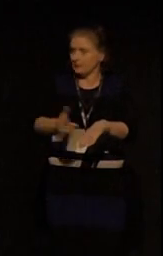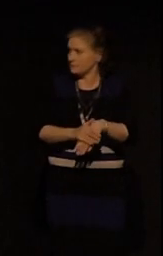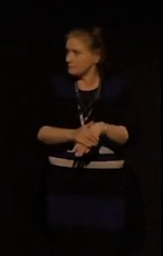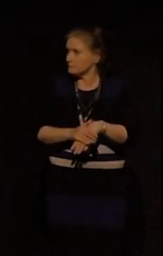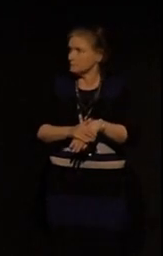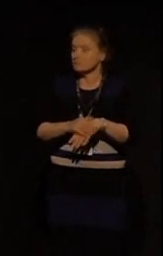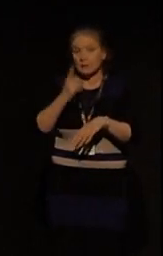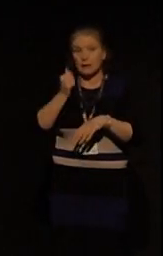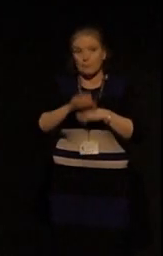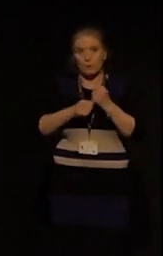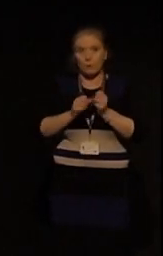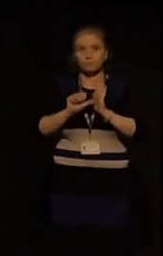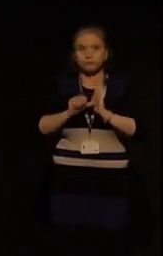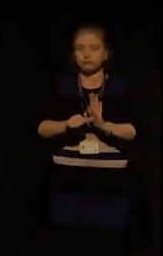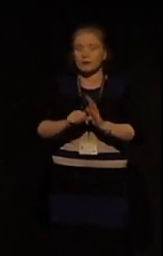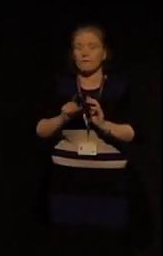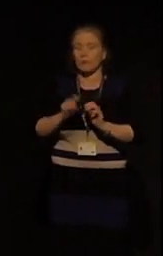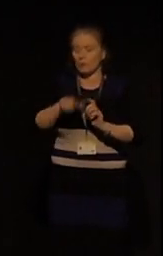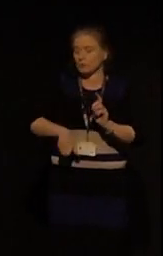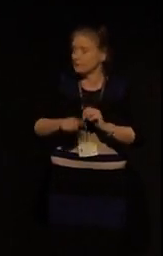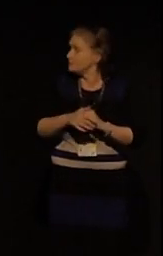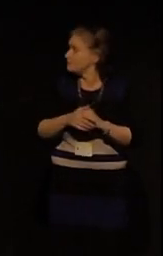really be a debilitating condition.